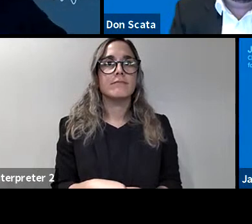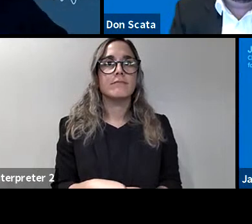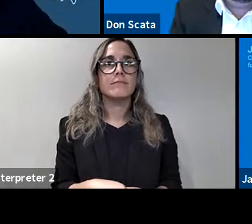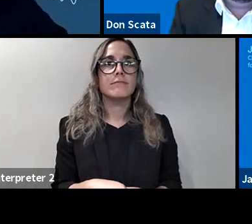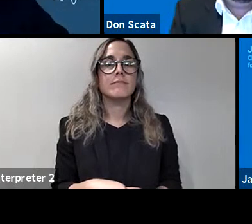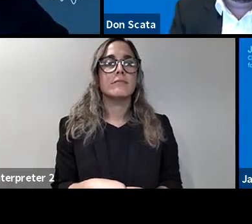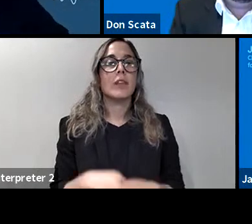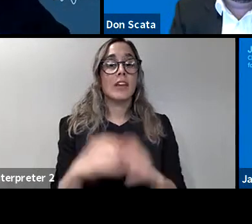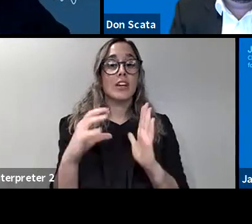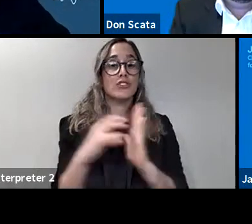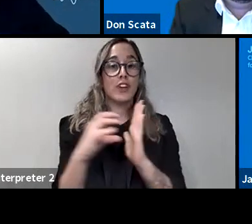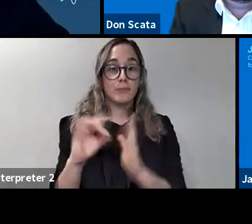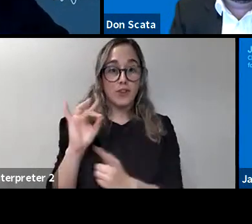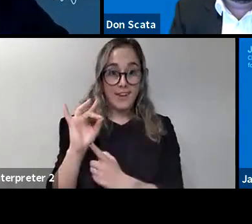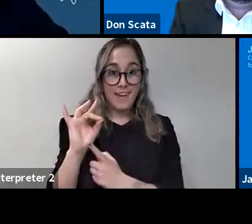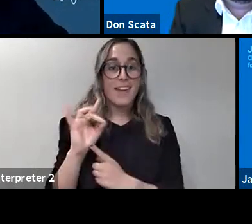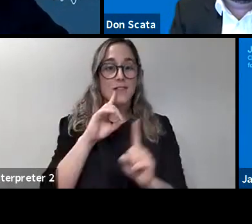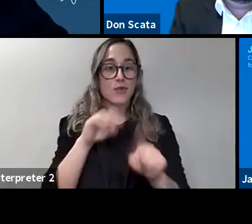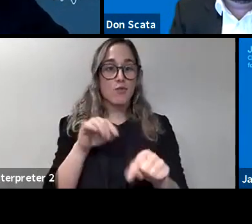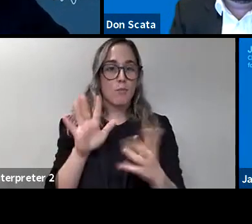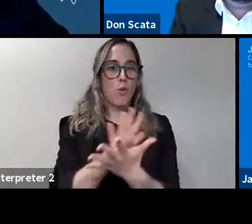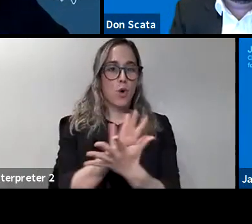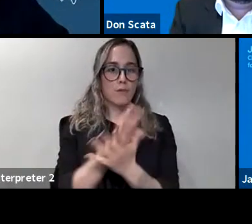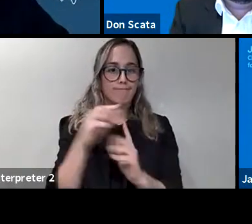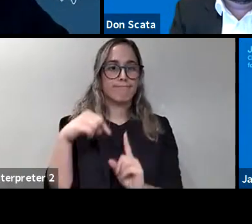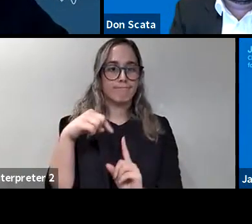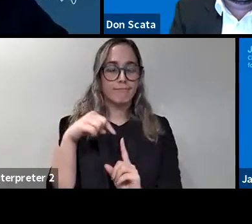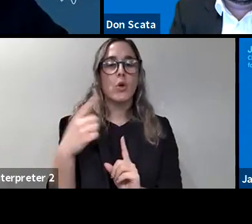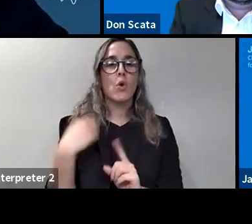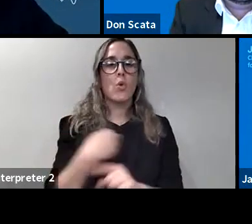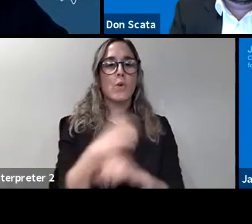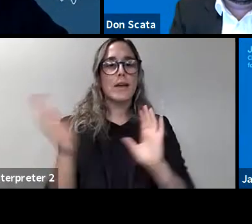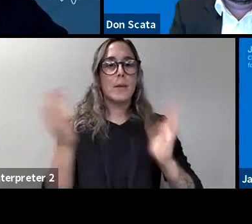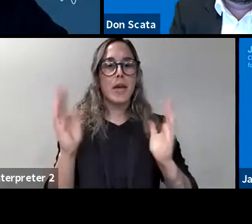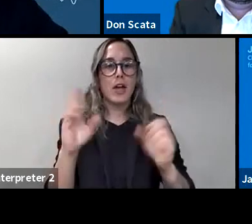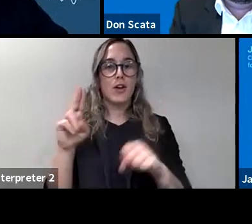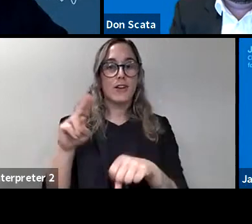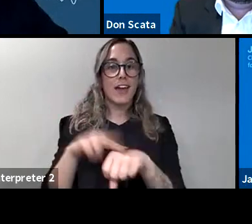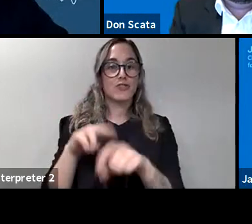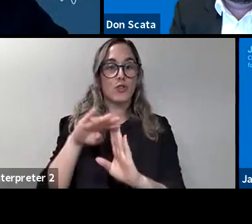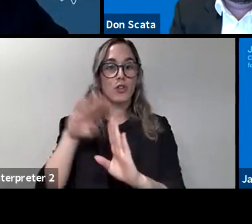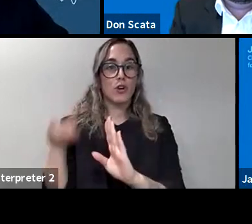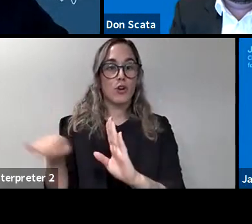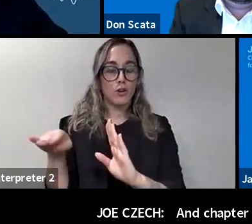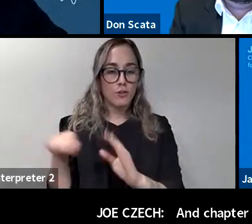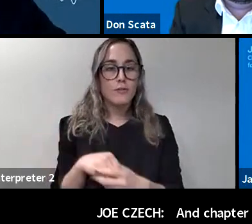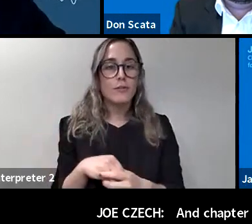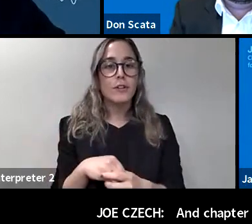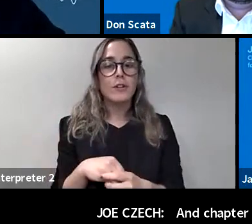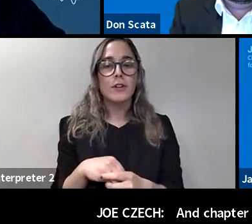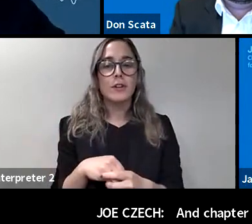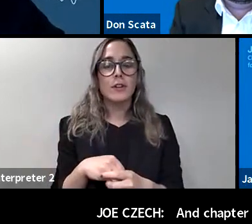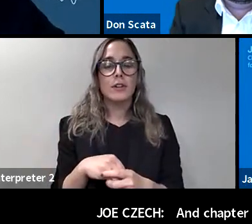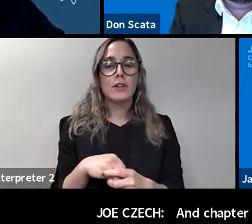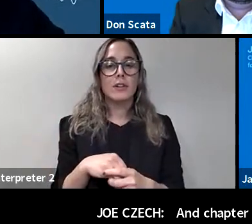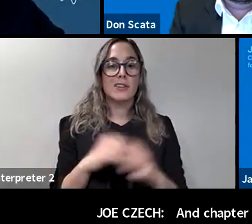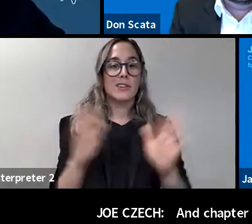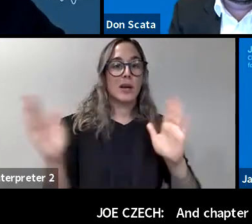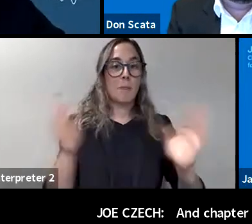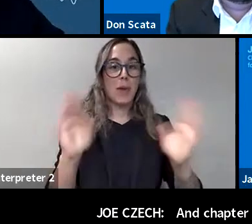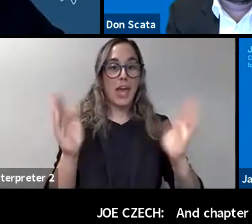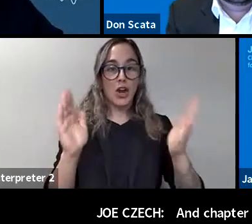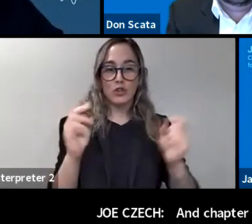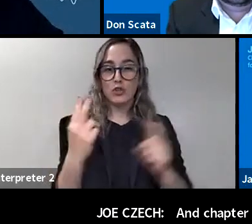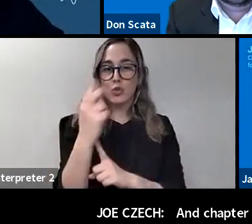In chapter 8 of the report, we compare the national curve to basically two other